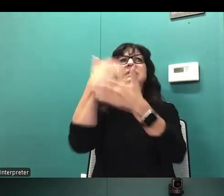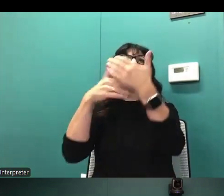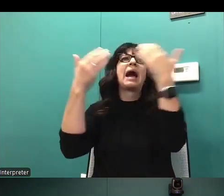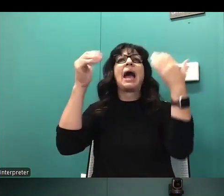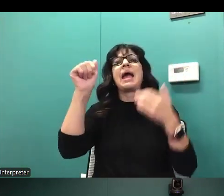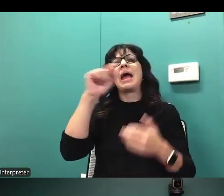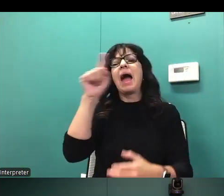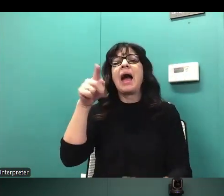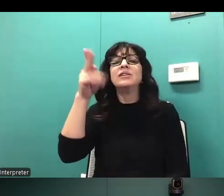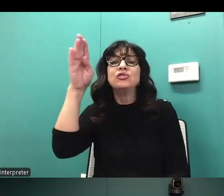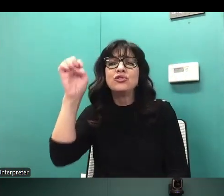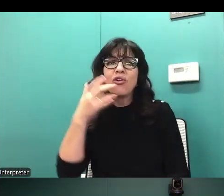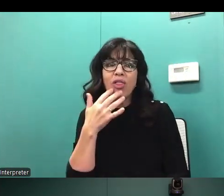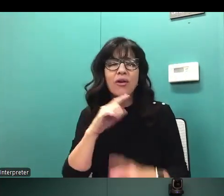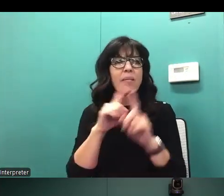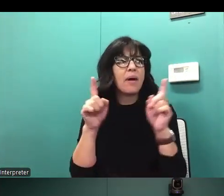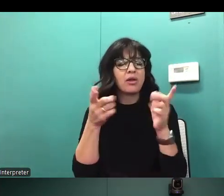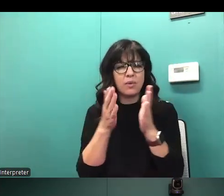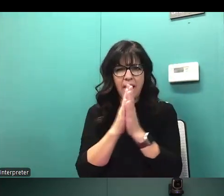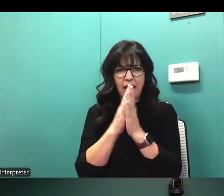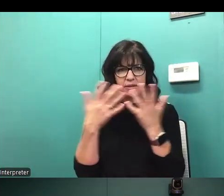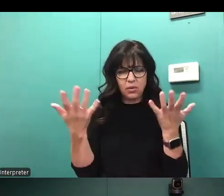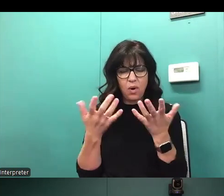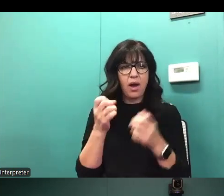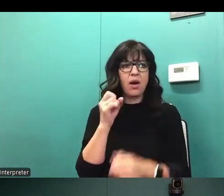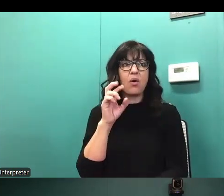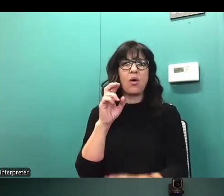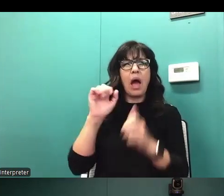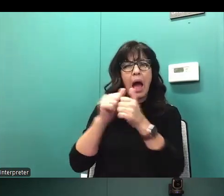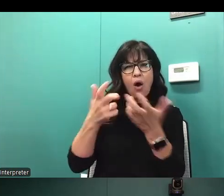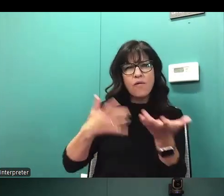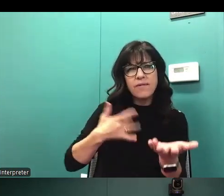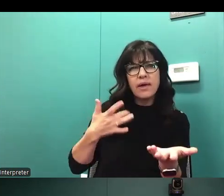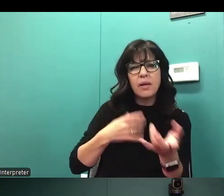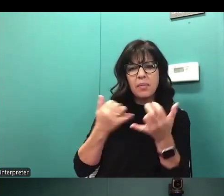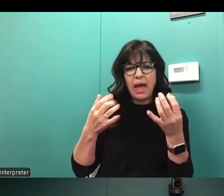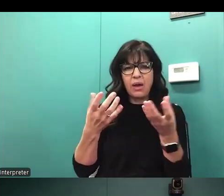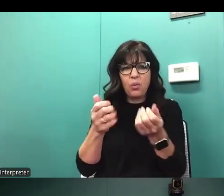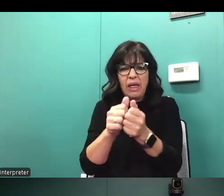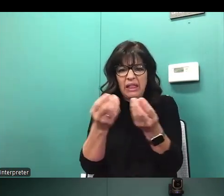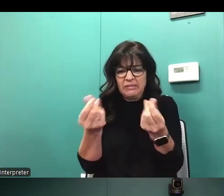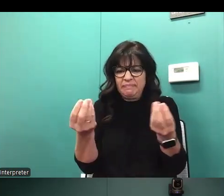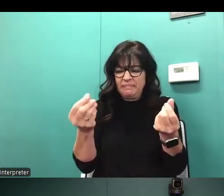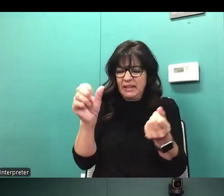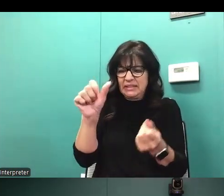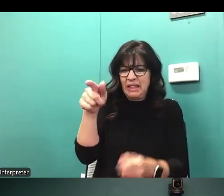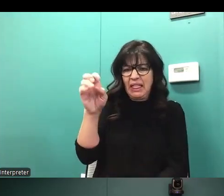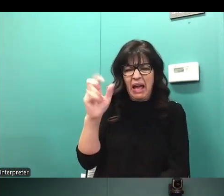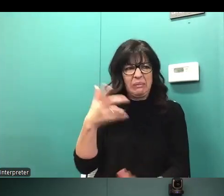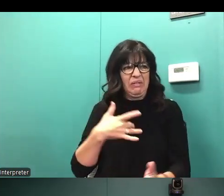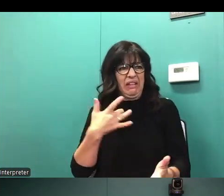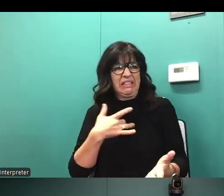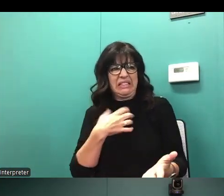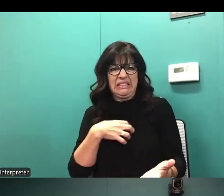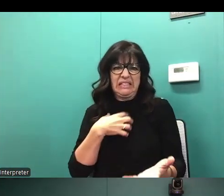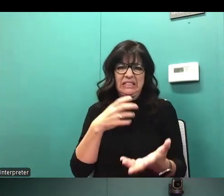things. You would ask a question like, or how something feels, like you're playing with slime and you're, oh my goodness, this feels so gooey and